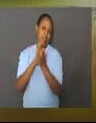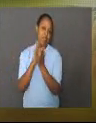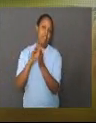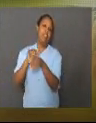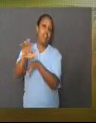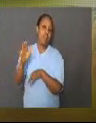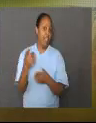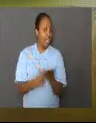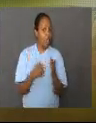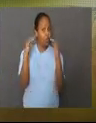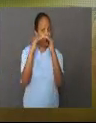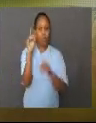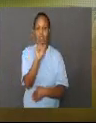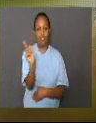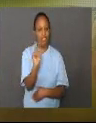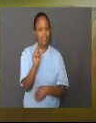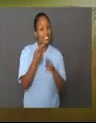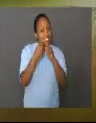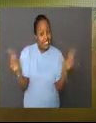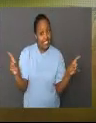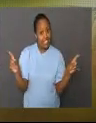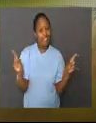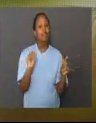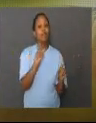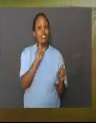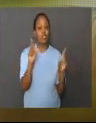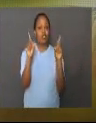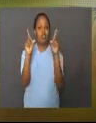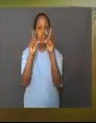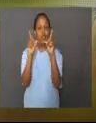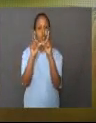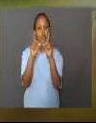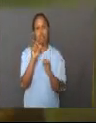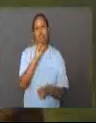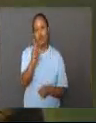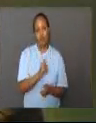This is not equal, but it is equitable.